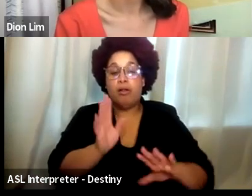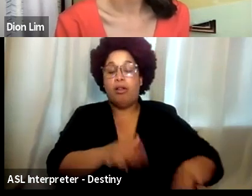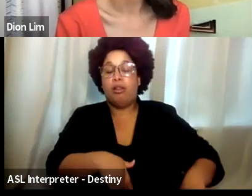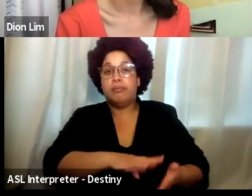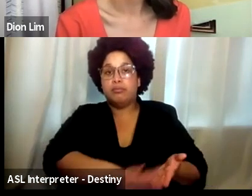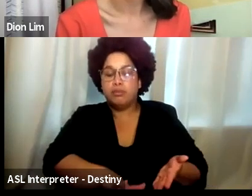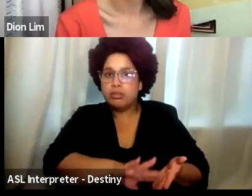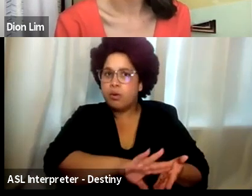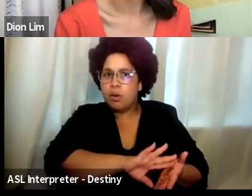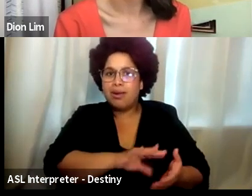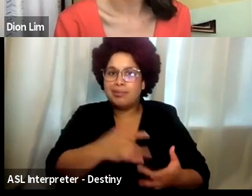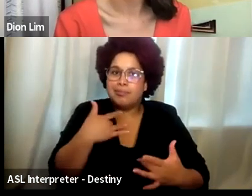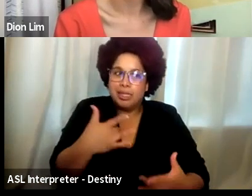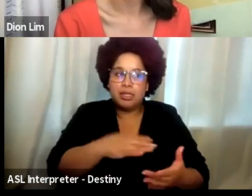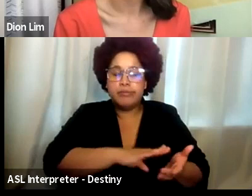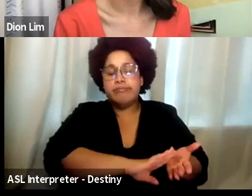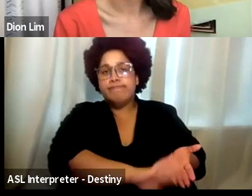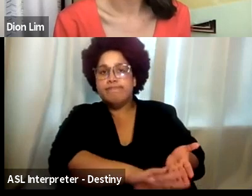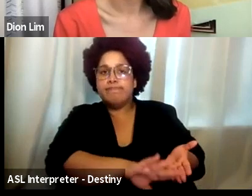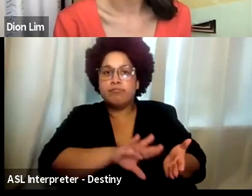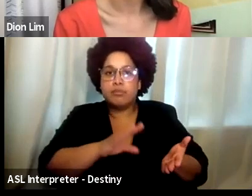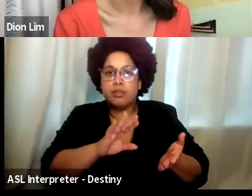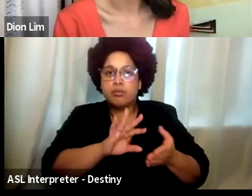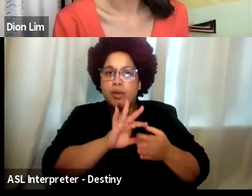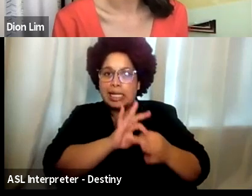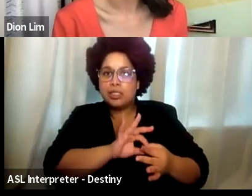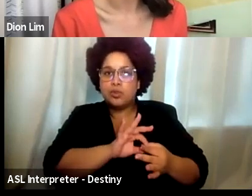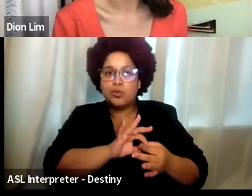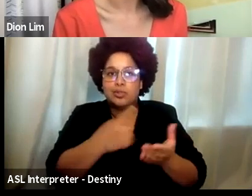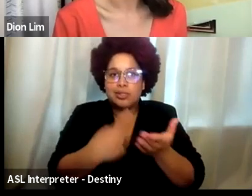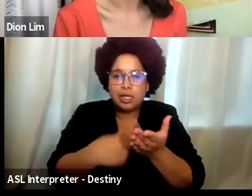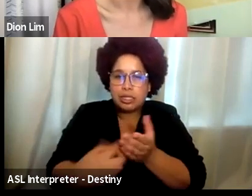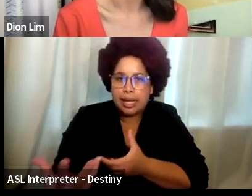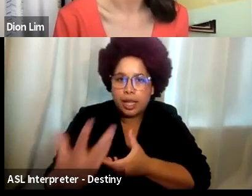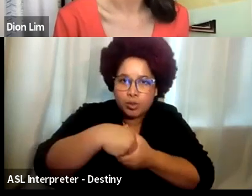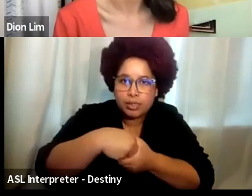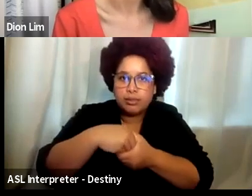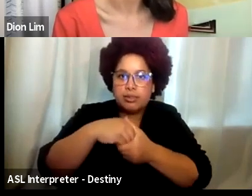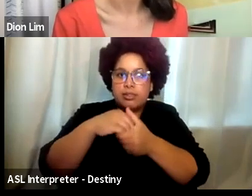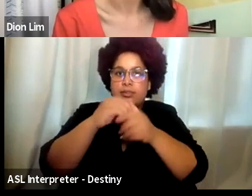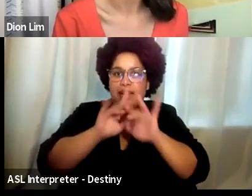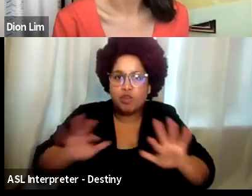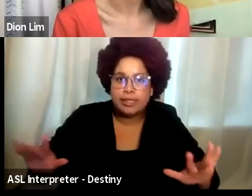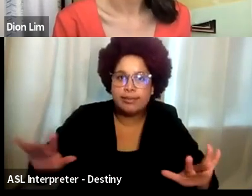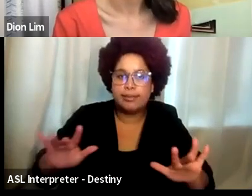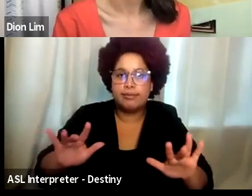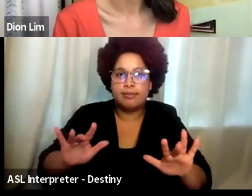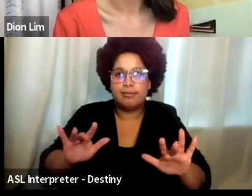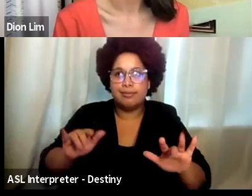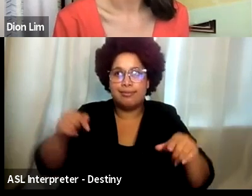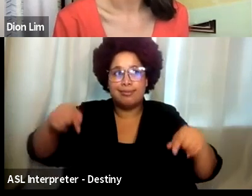are so often lost when it comes to talking about inclusivity and diversity in